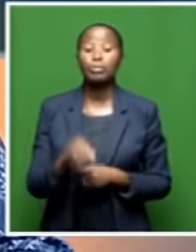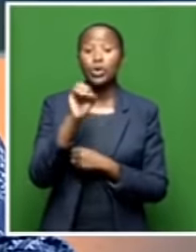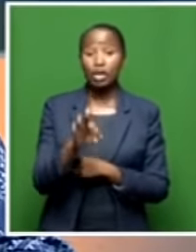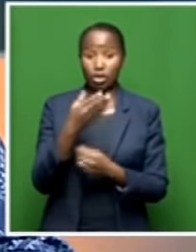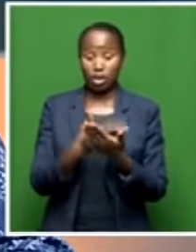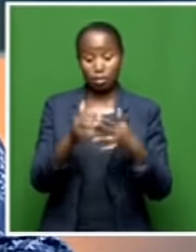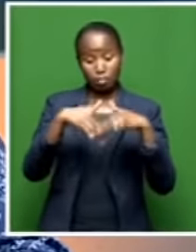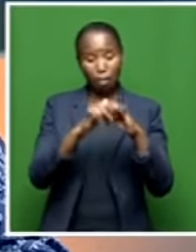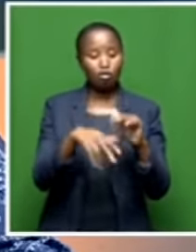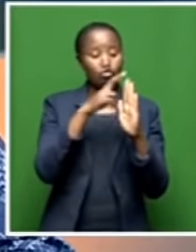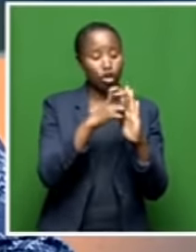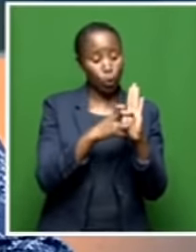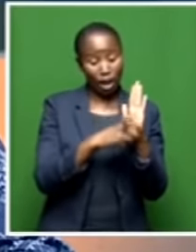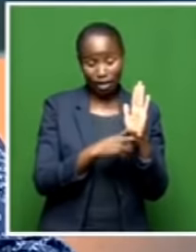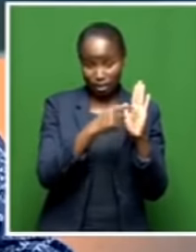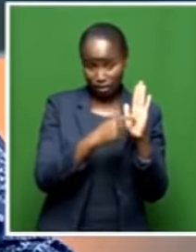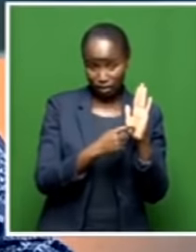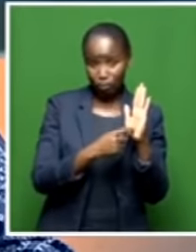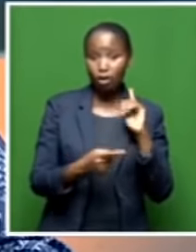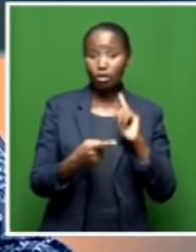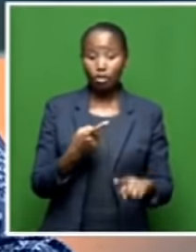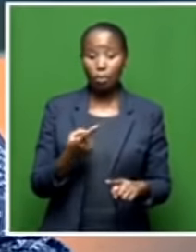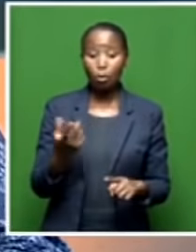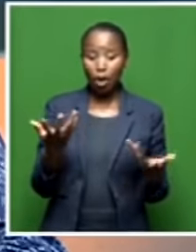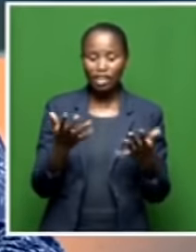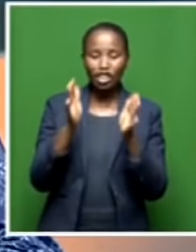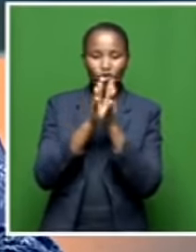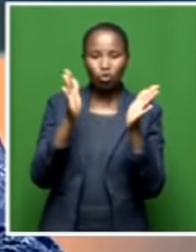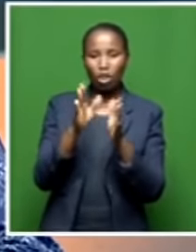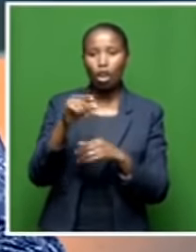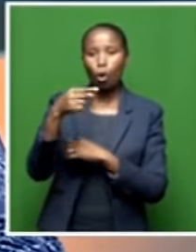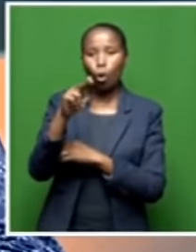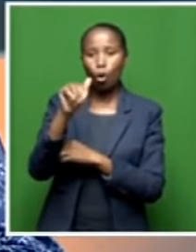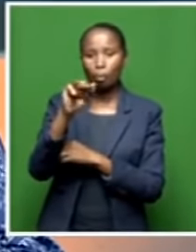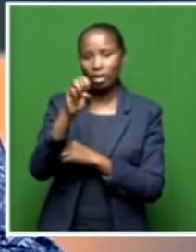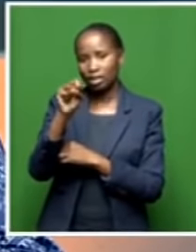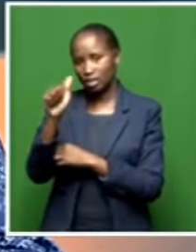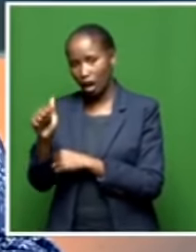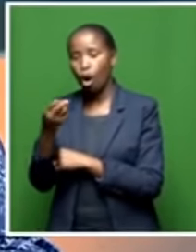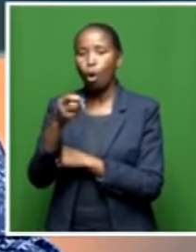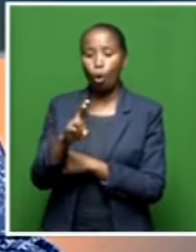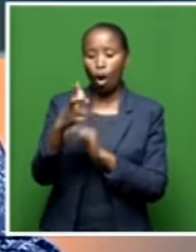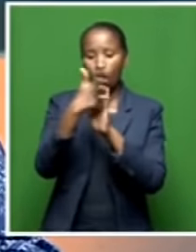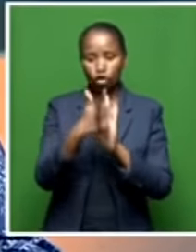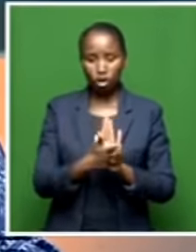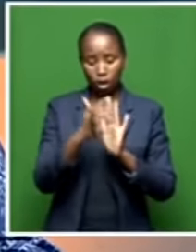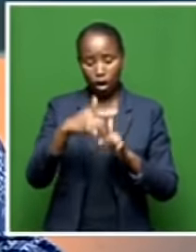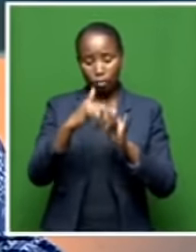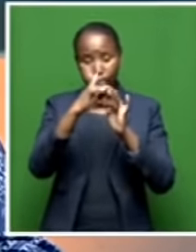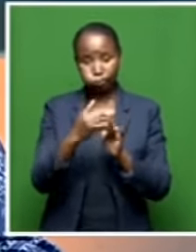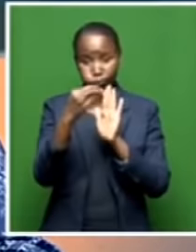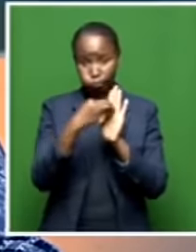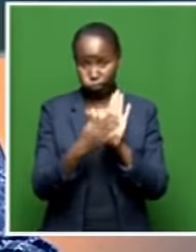Bantu Holomisa or legislated, we'll then be able to have somewhere to stand on, to say we